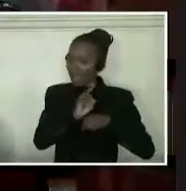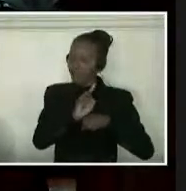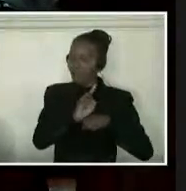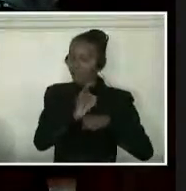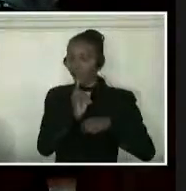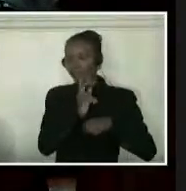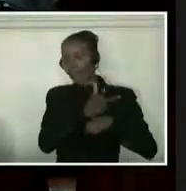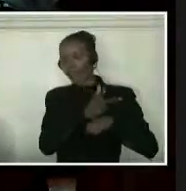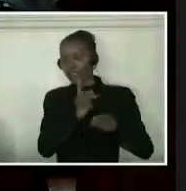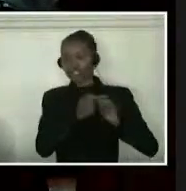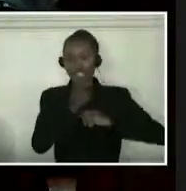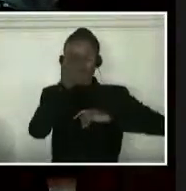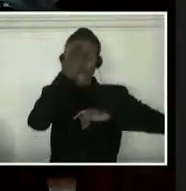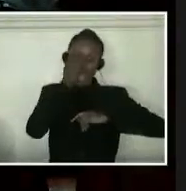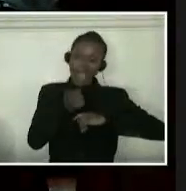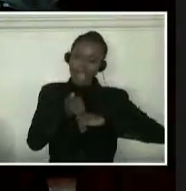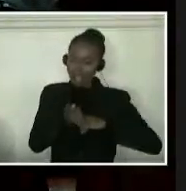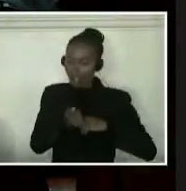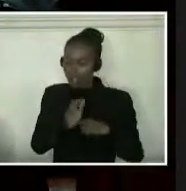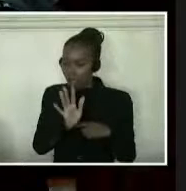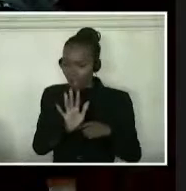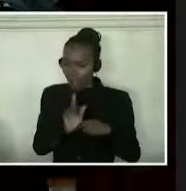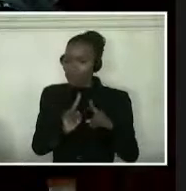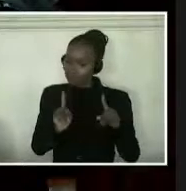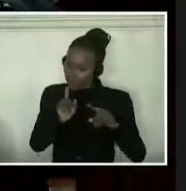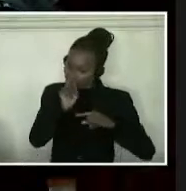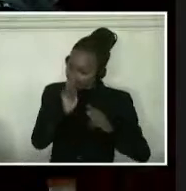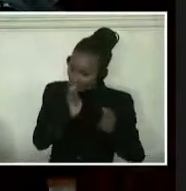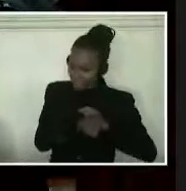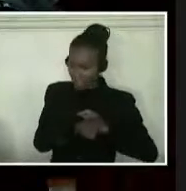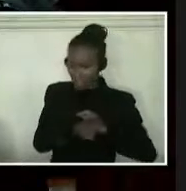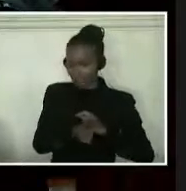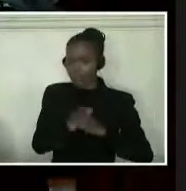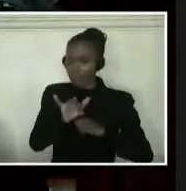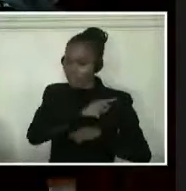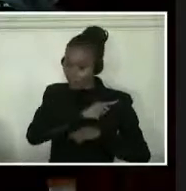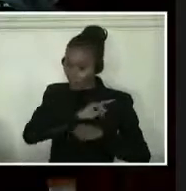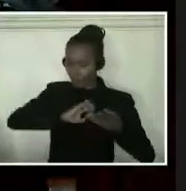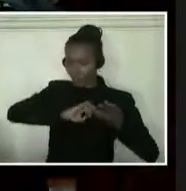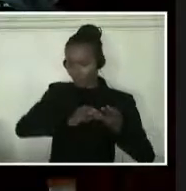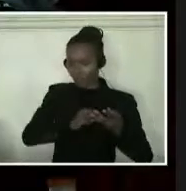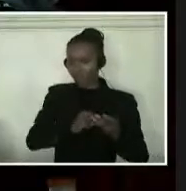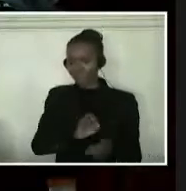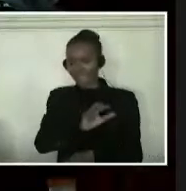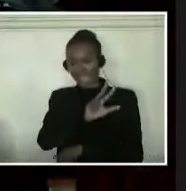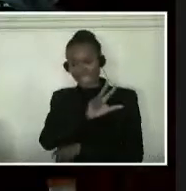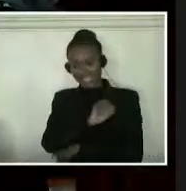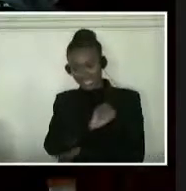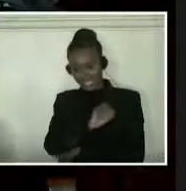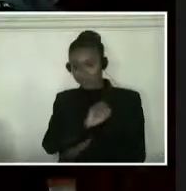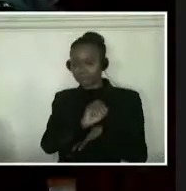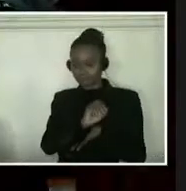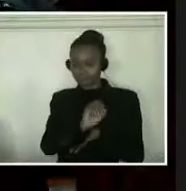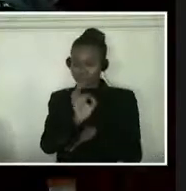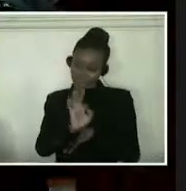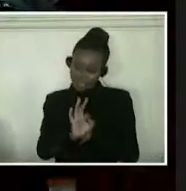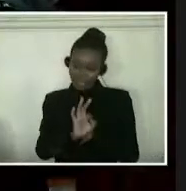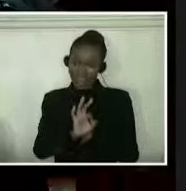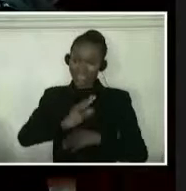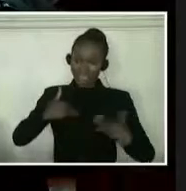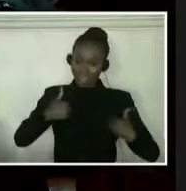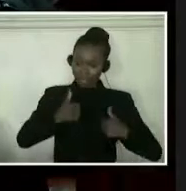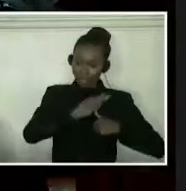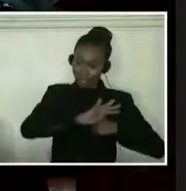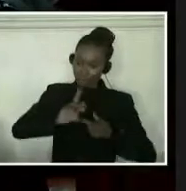that is why we have decided to begin a program that will ultimately make at least 80 of our facilities men friendly in other words they will cater to a